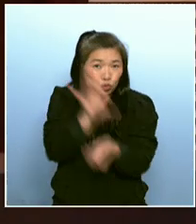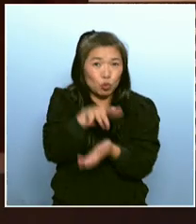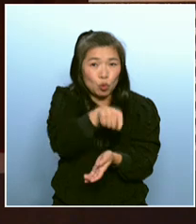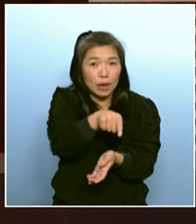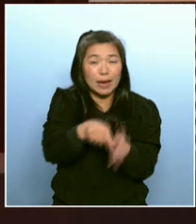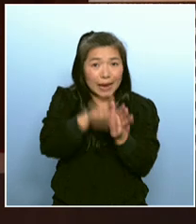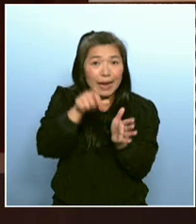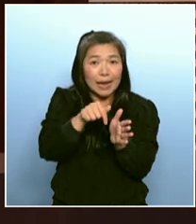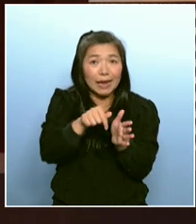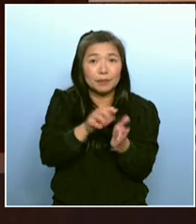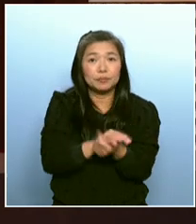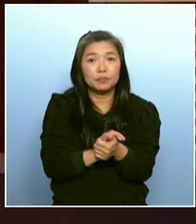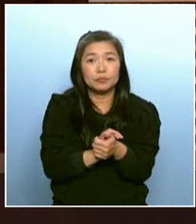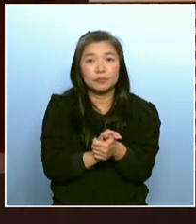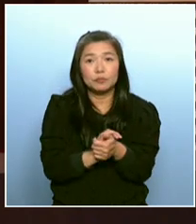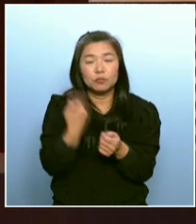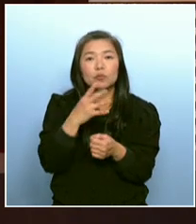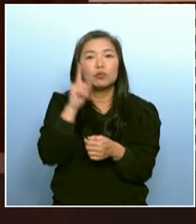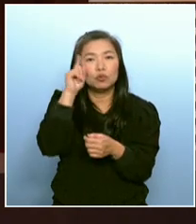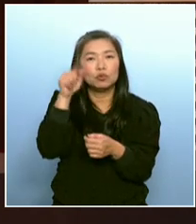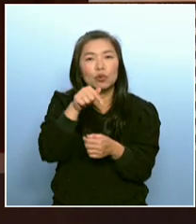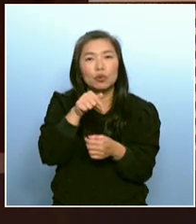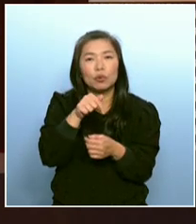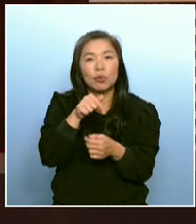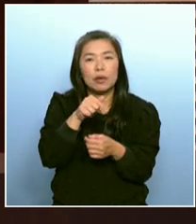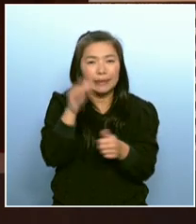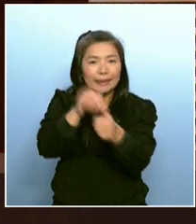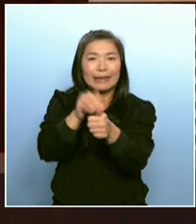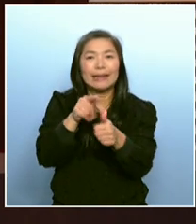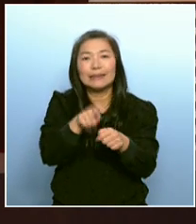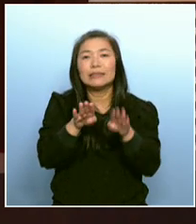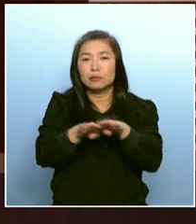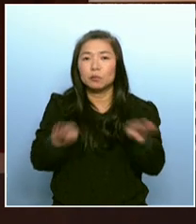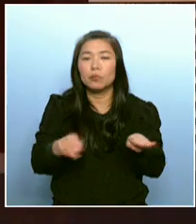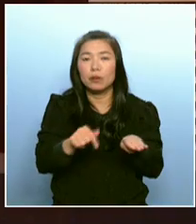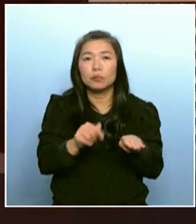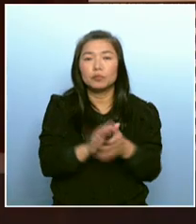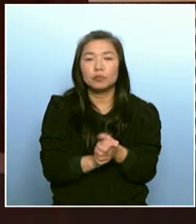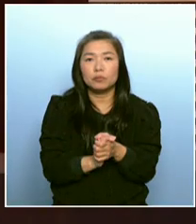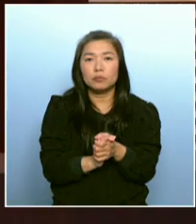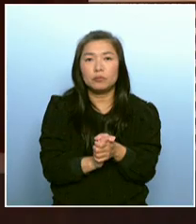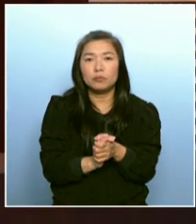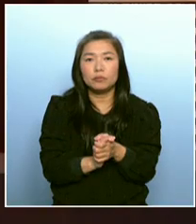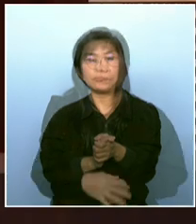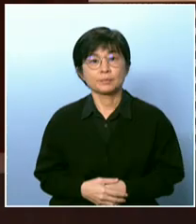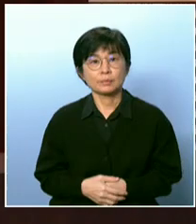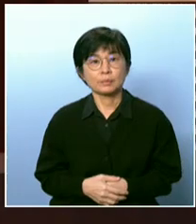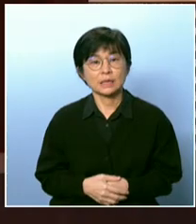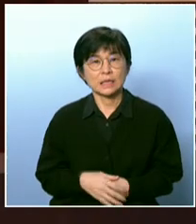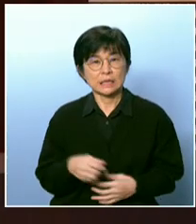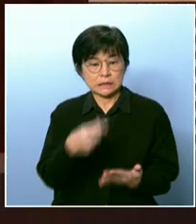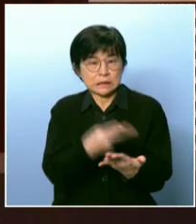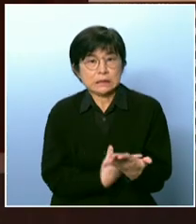to realize their personal development plans. Since they are allowed to use their targeted saving earlier,